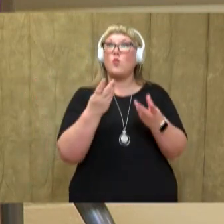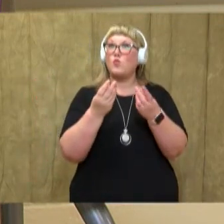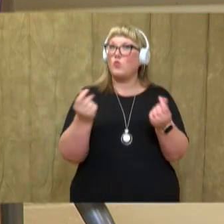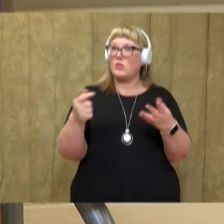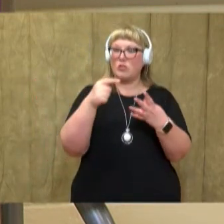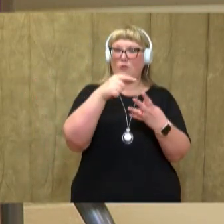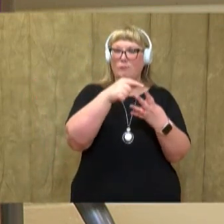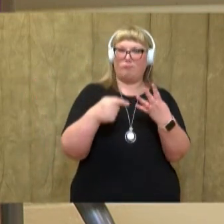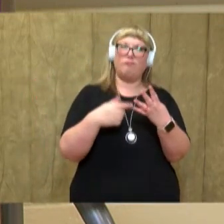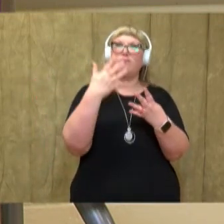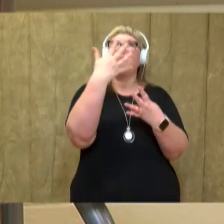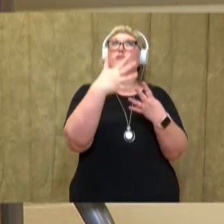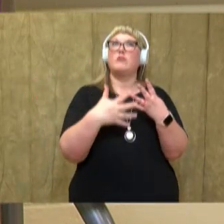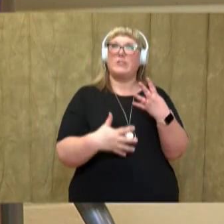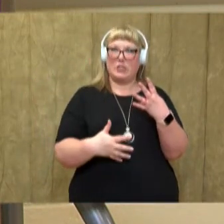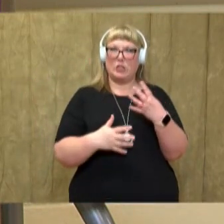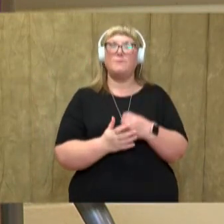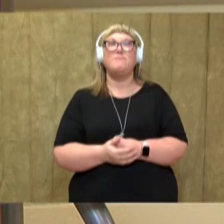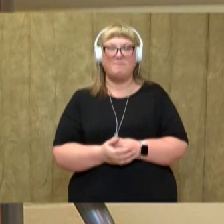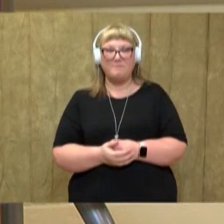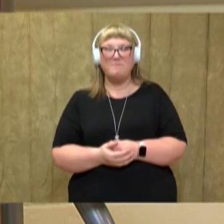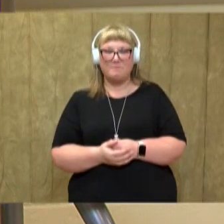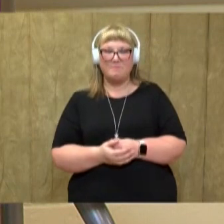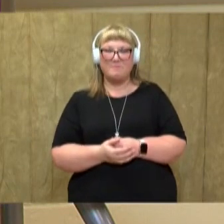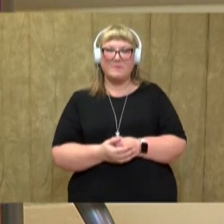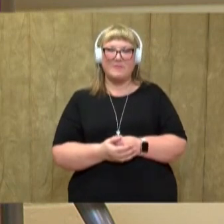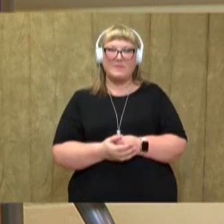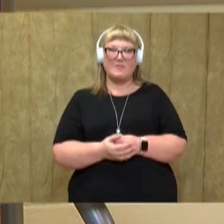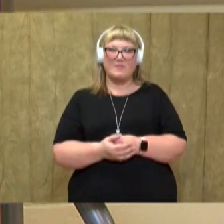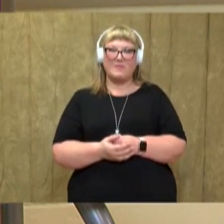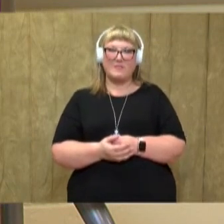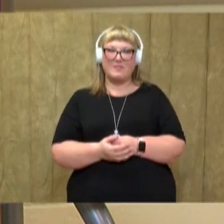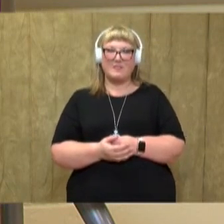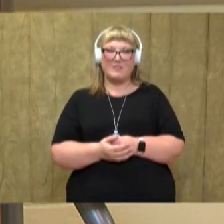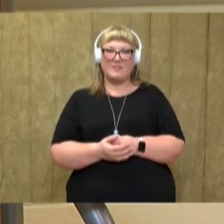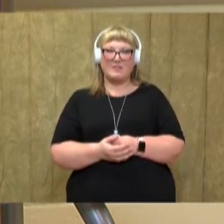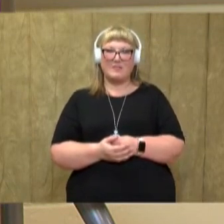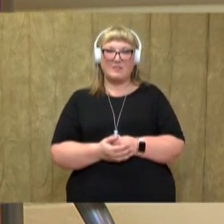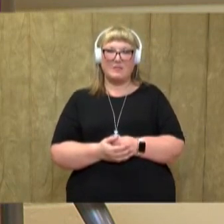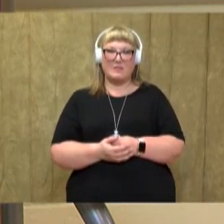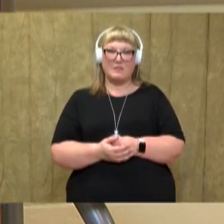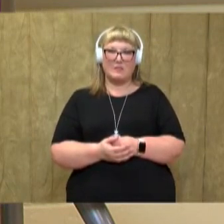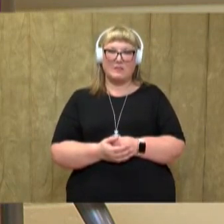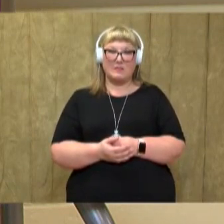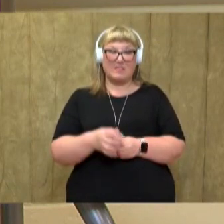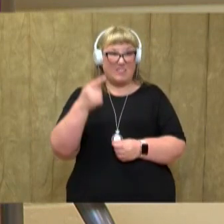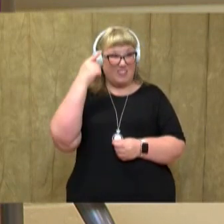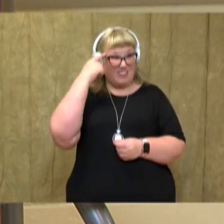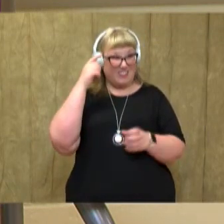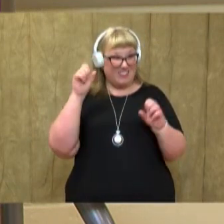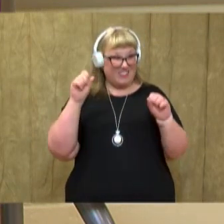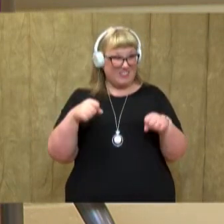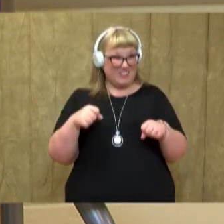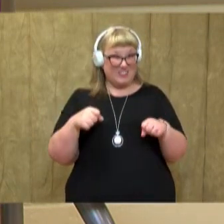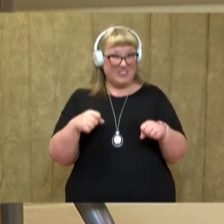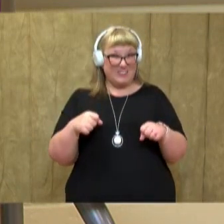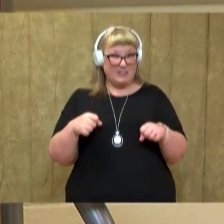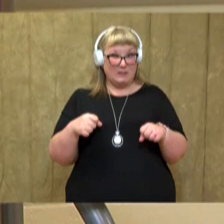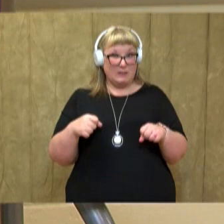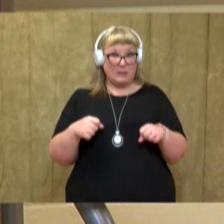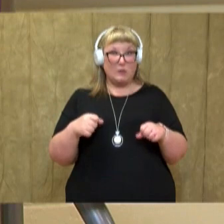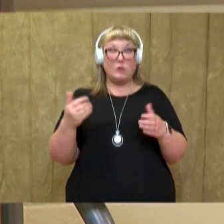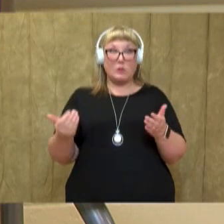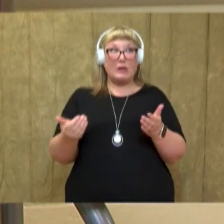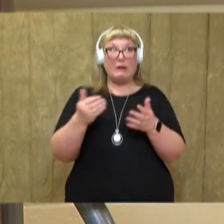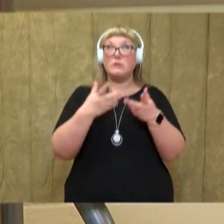in 4 different ways. Now this one has a cone too. Do you think that we can once